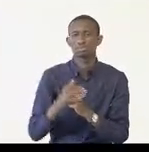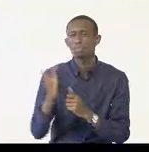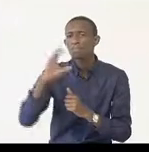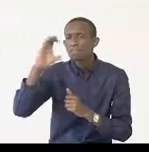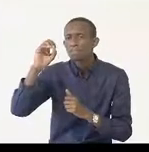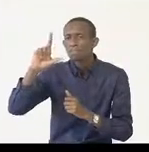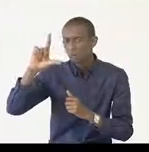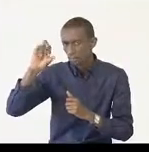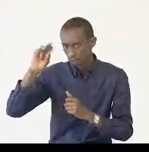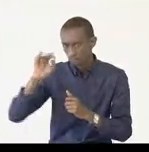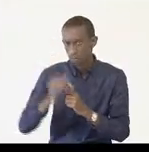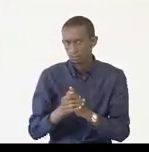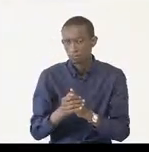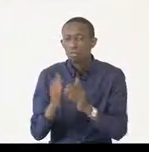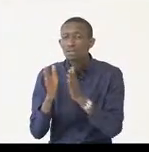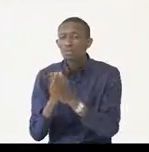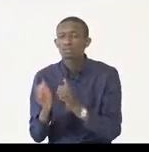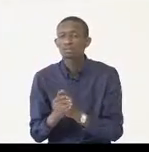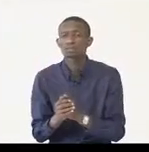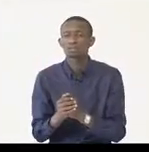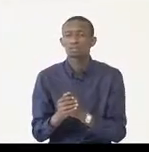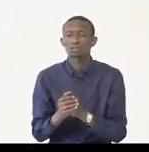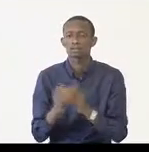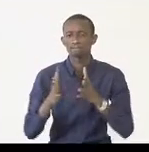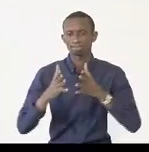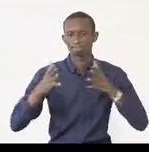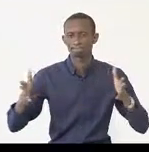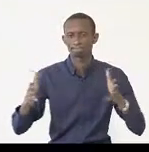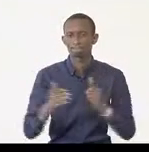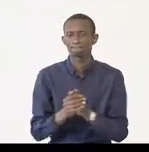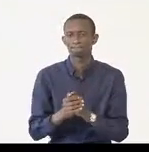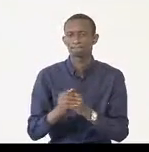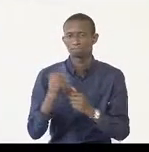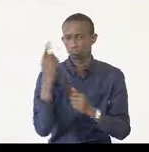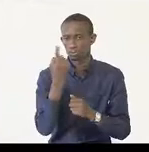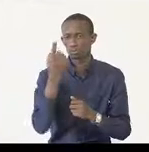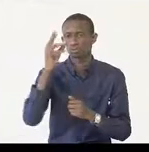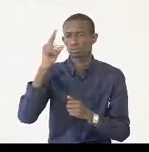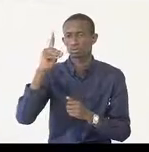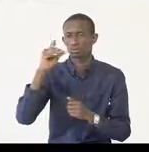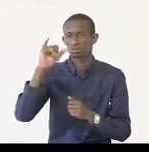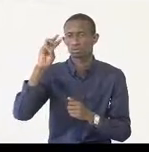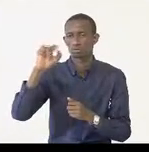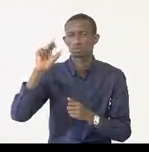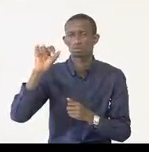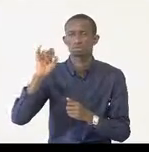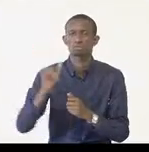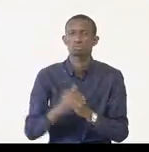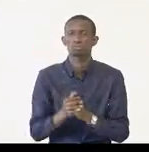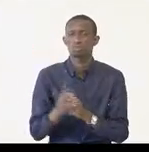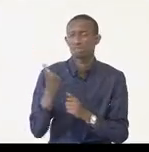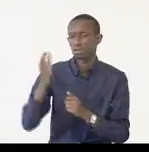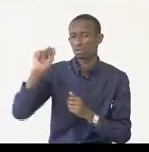one-dimensional analysis. That is point one. Point two, to derive an expression for conservation of